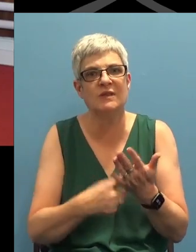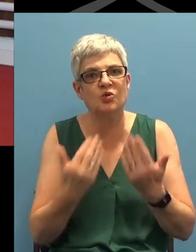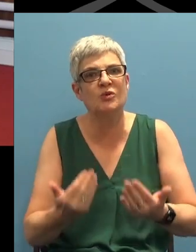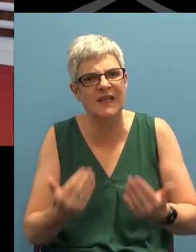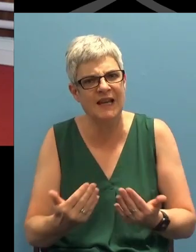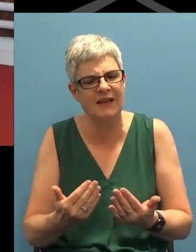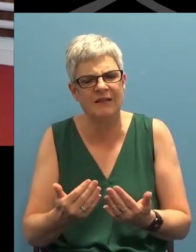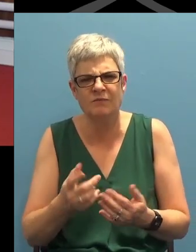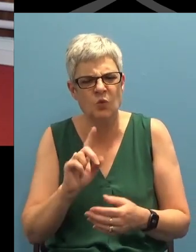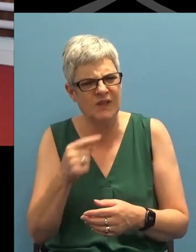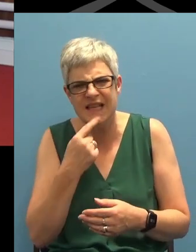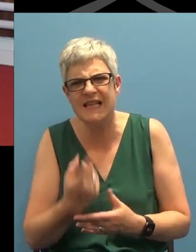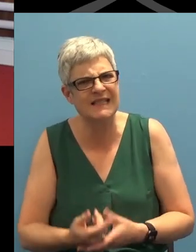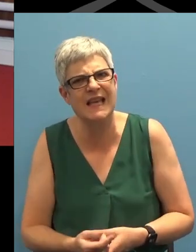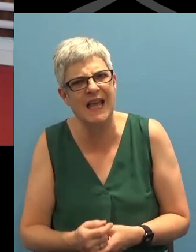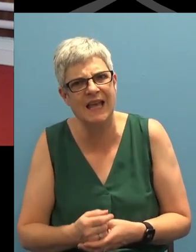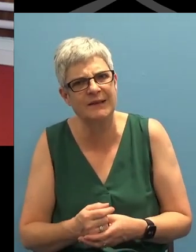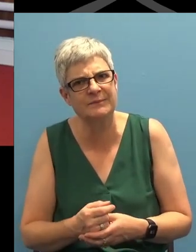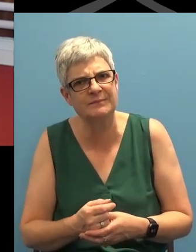Now, what does that say?